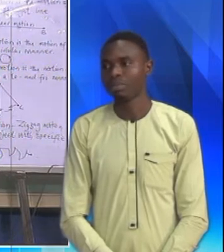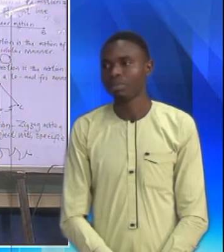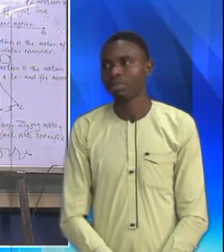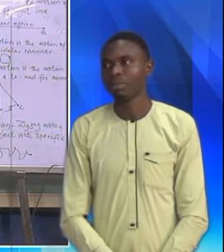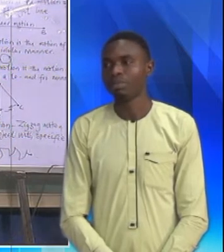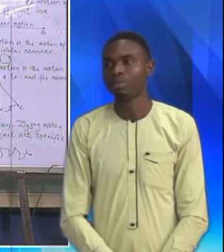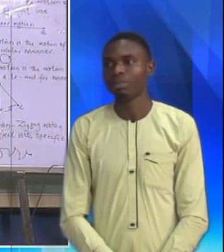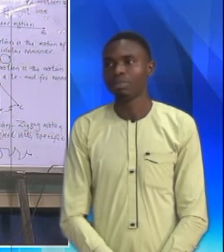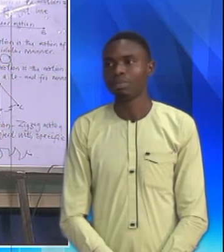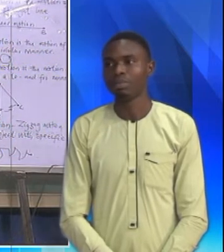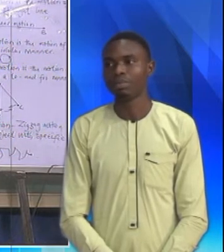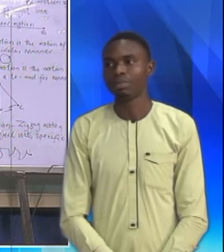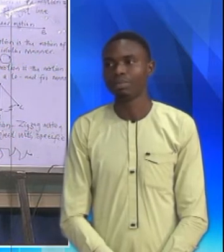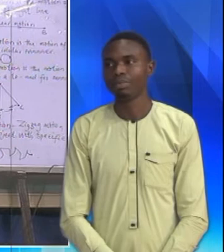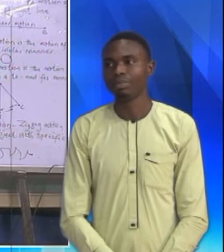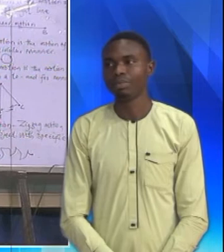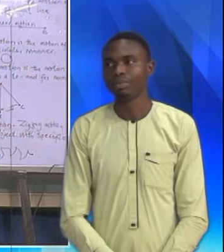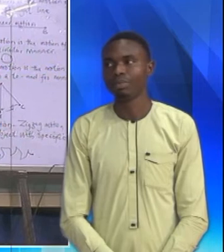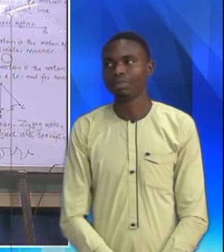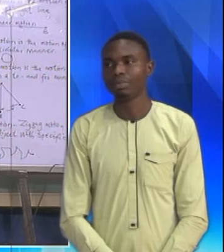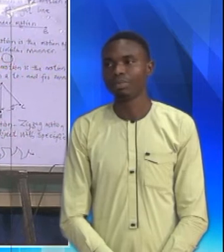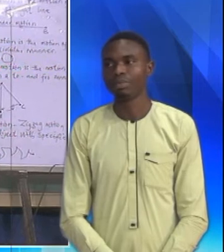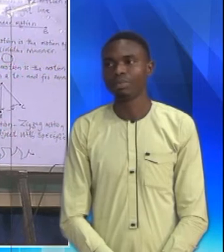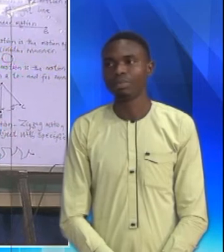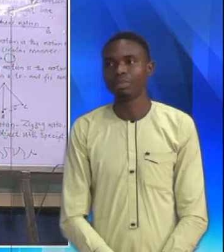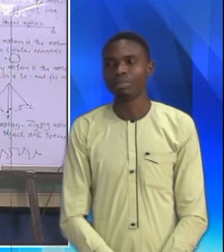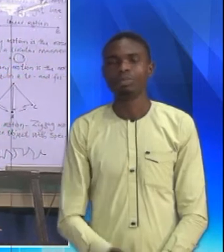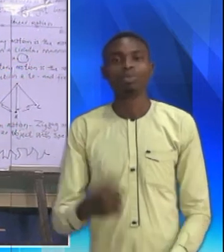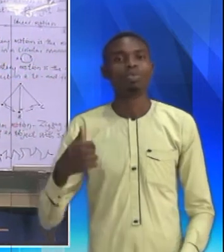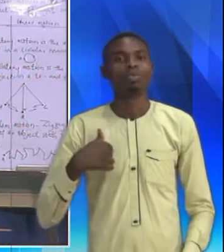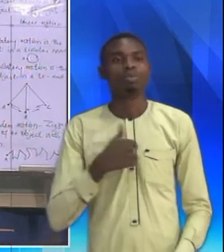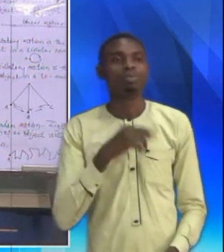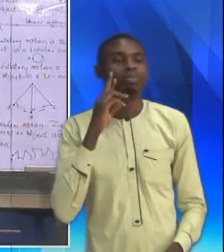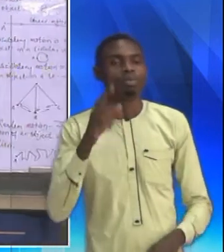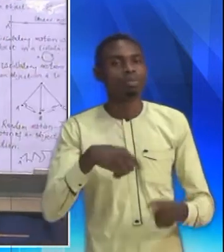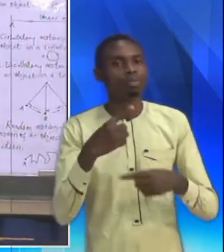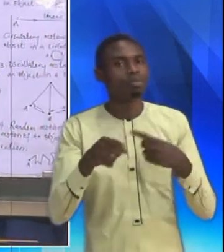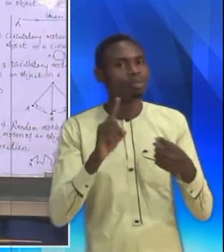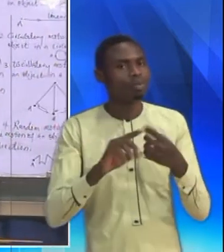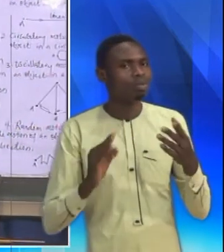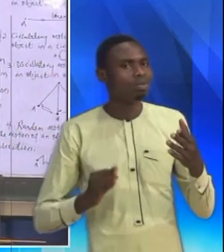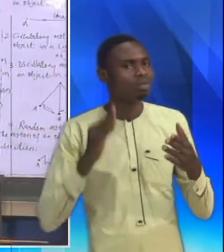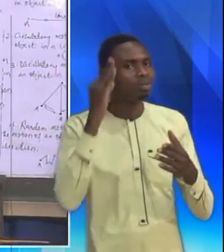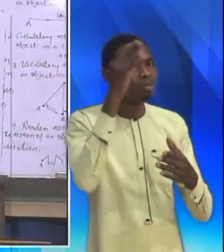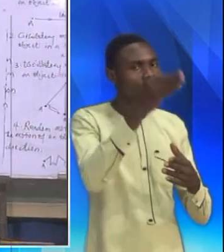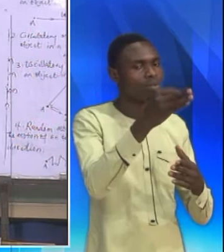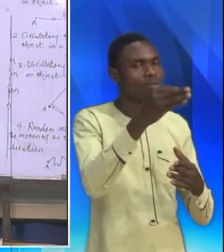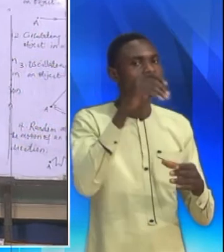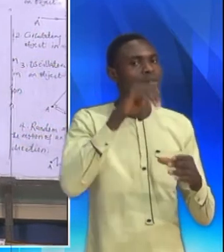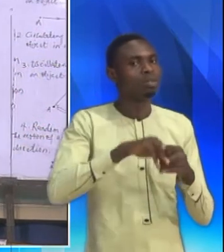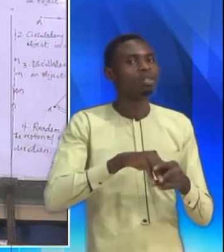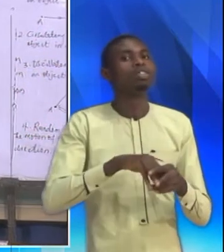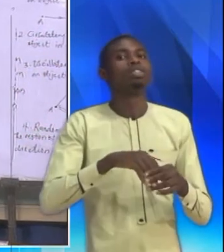so viewers, we are going to further go into equation of linear